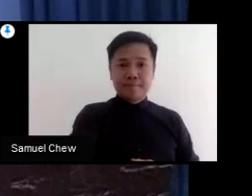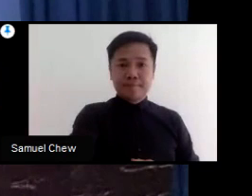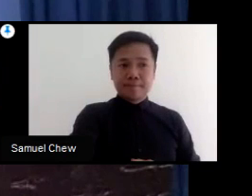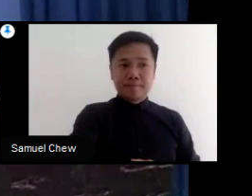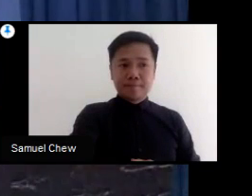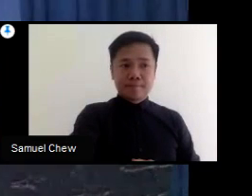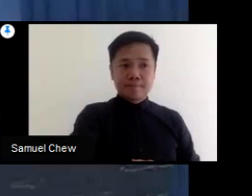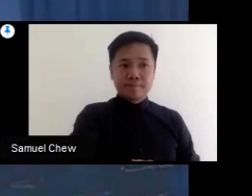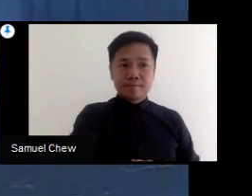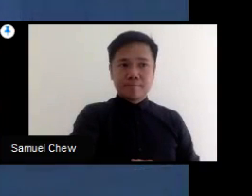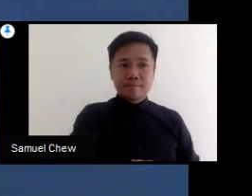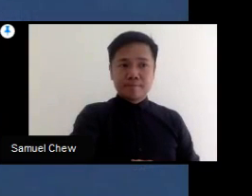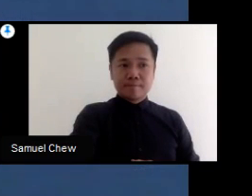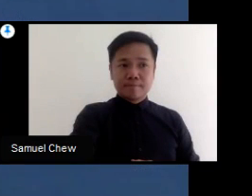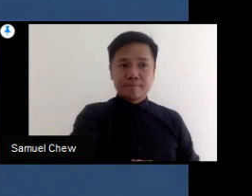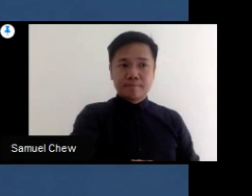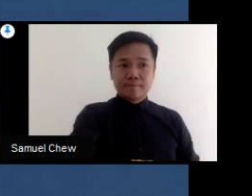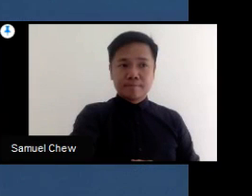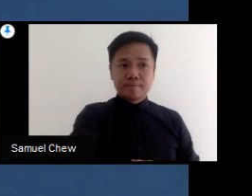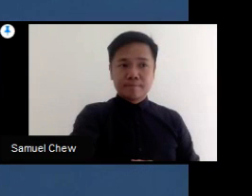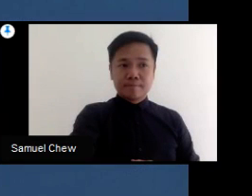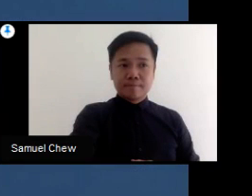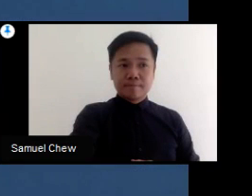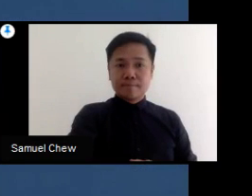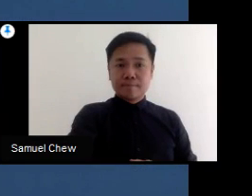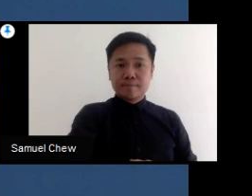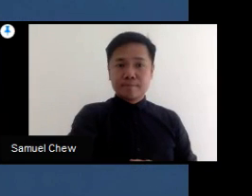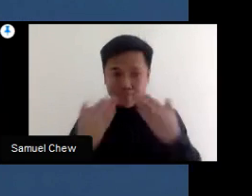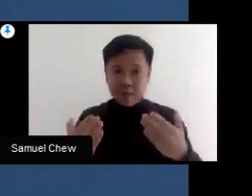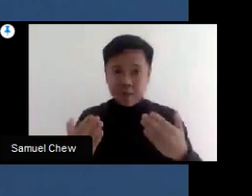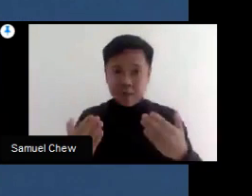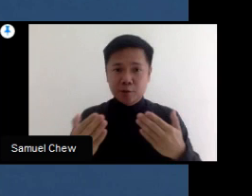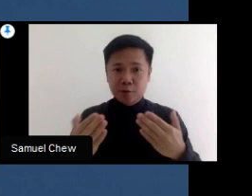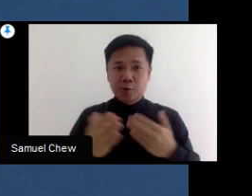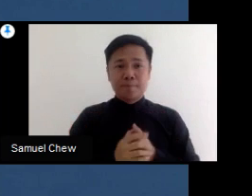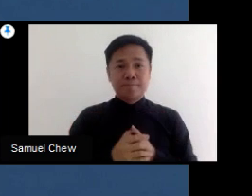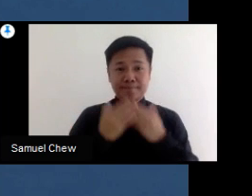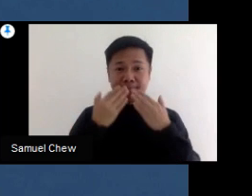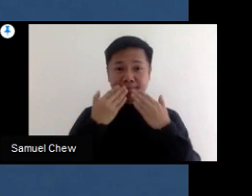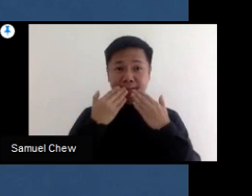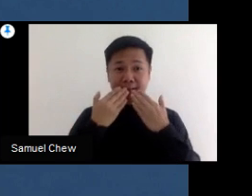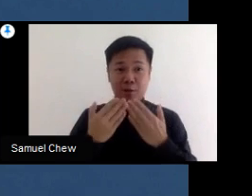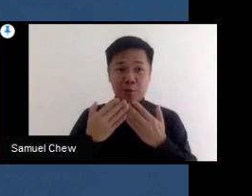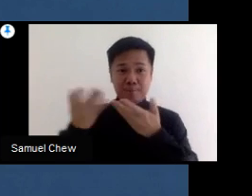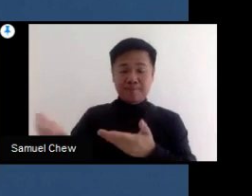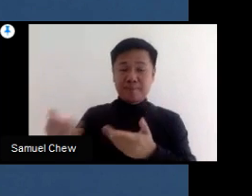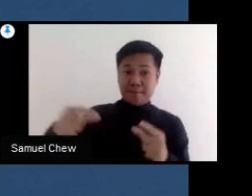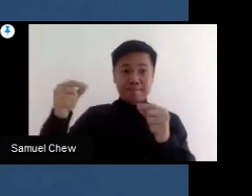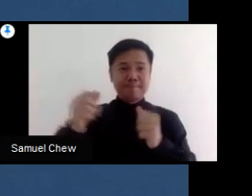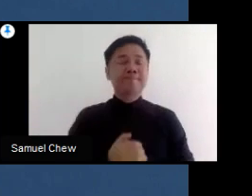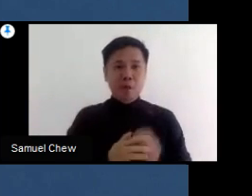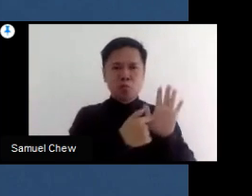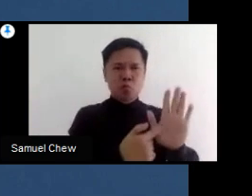I thank the distinguished delegate from Japan who has highlighted certain extra level of